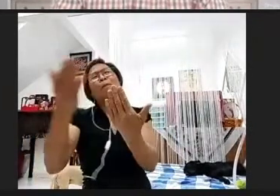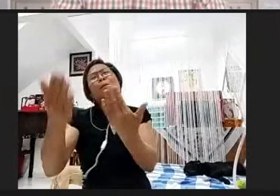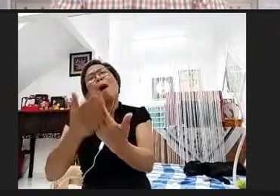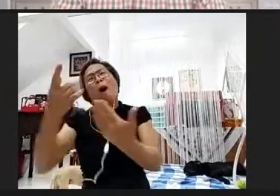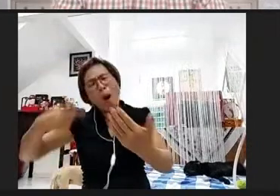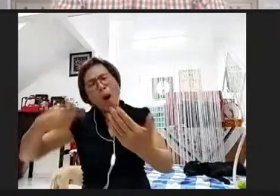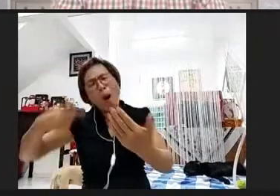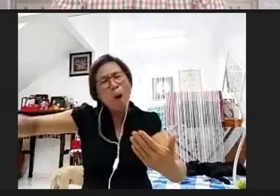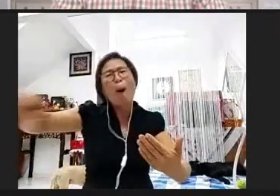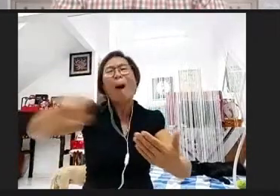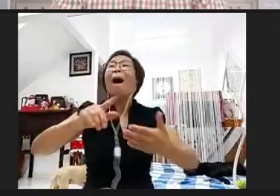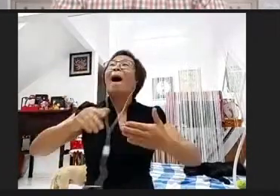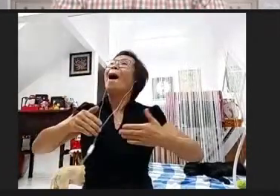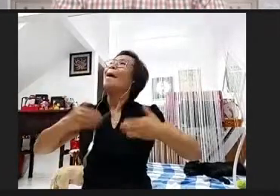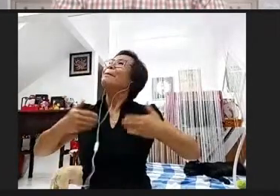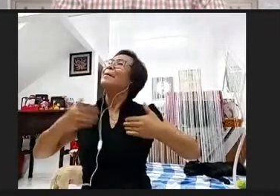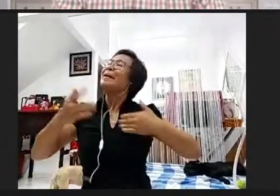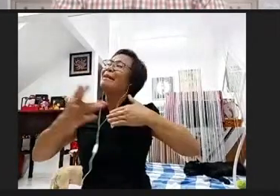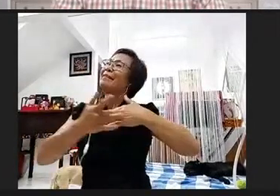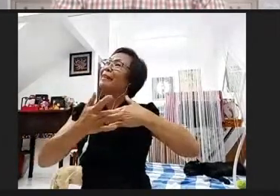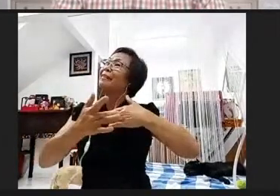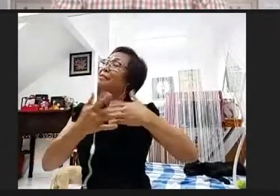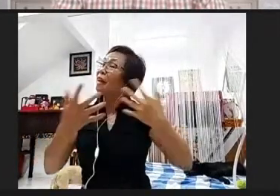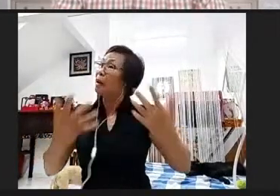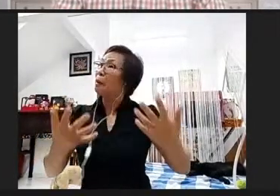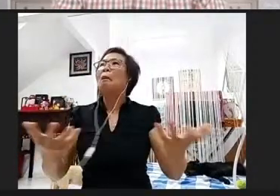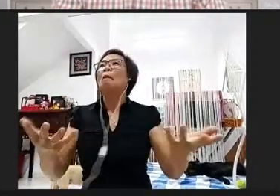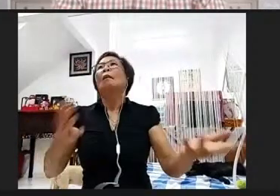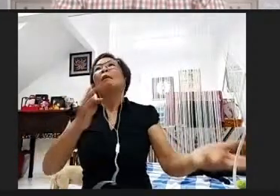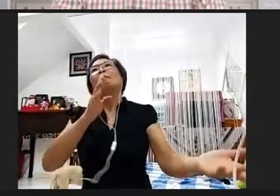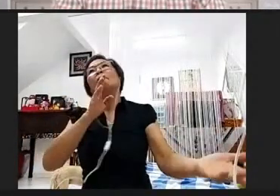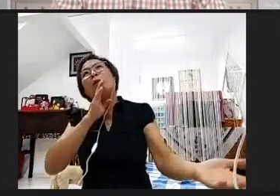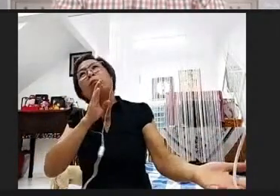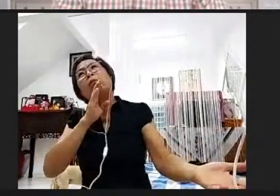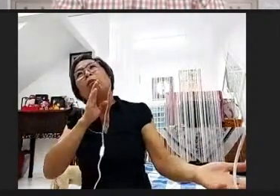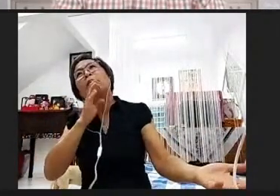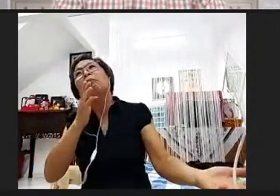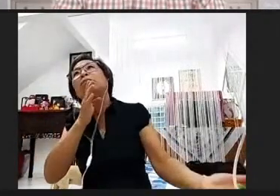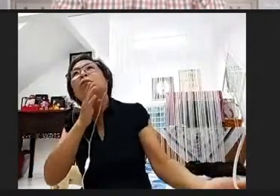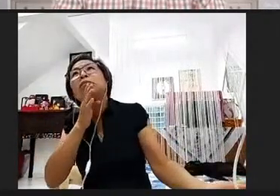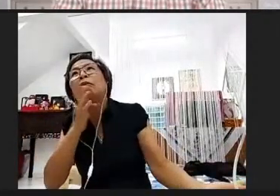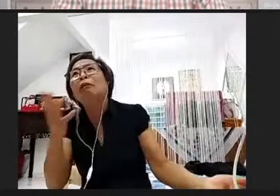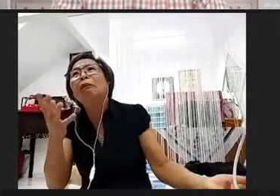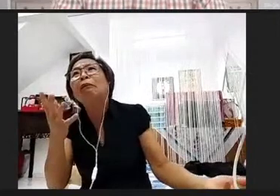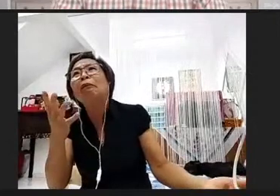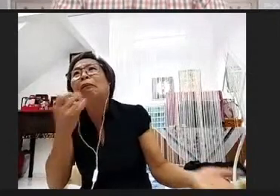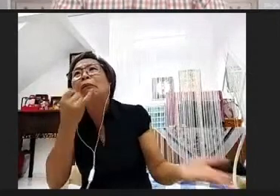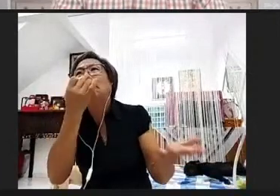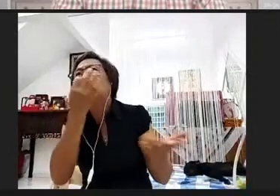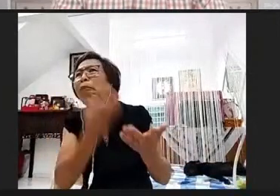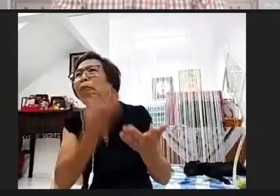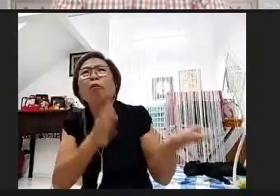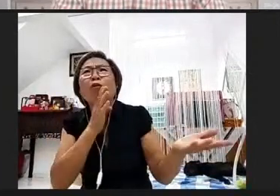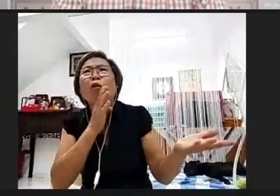us. But this is useless if our minds are in distress.